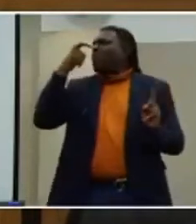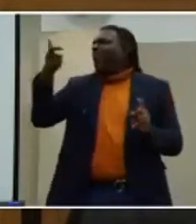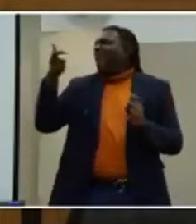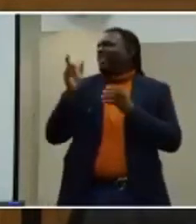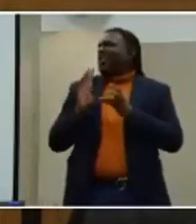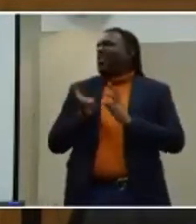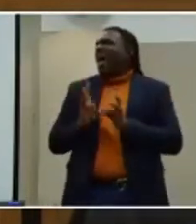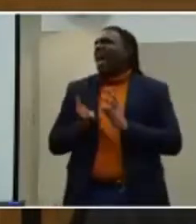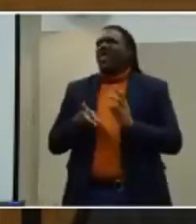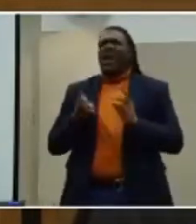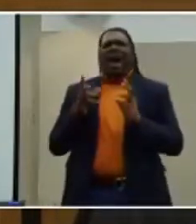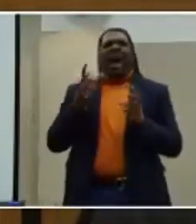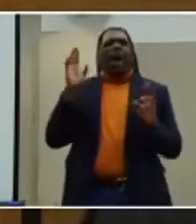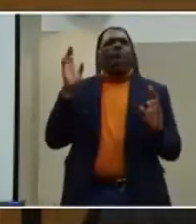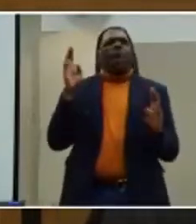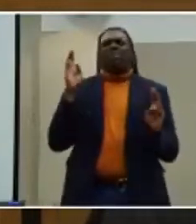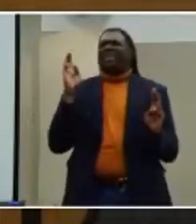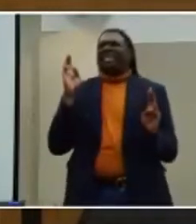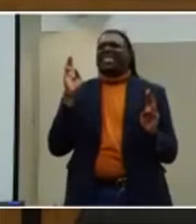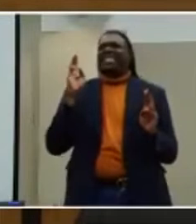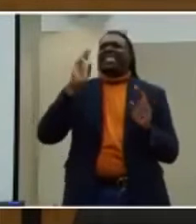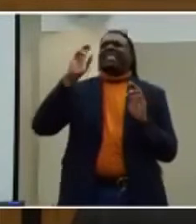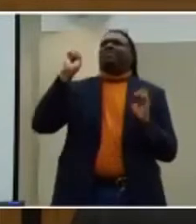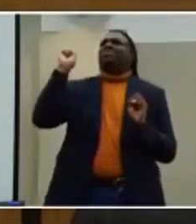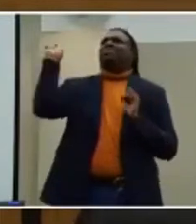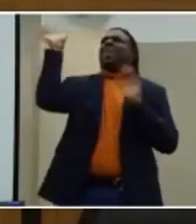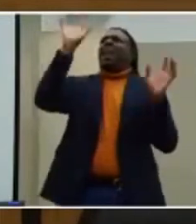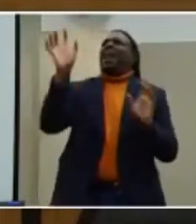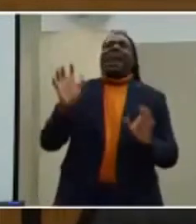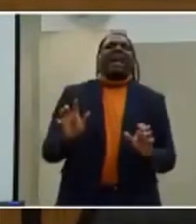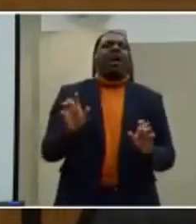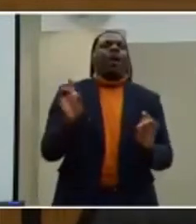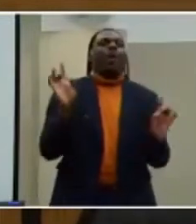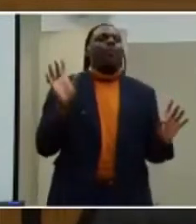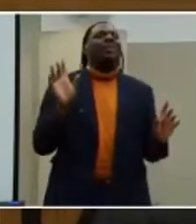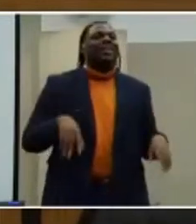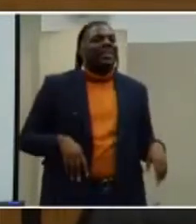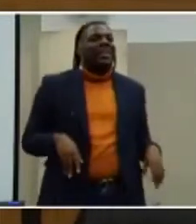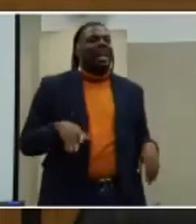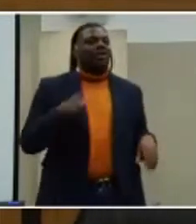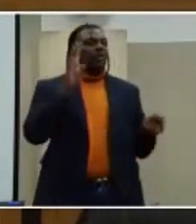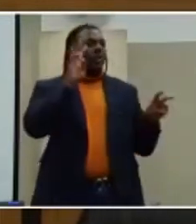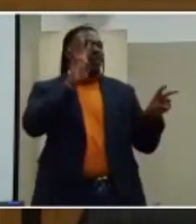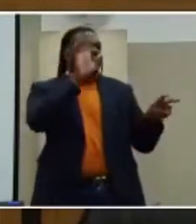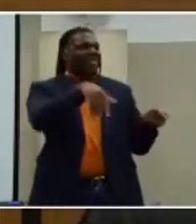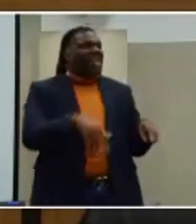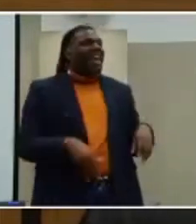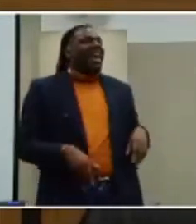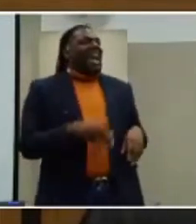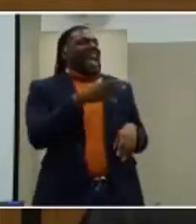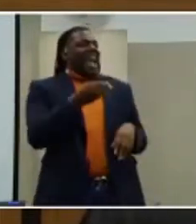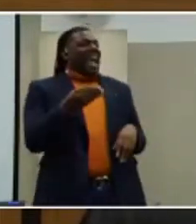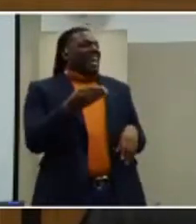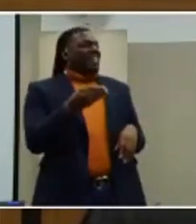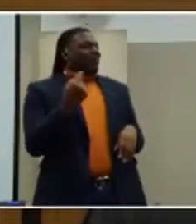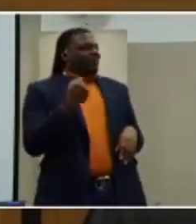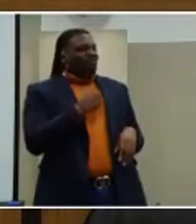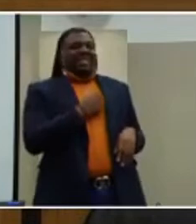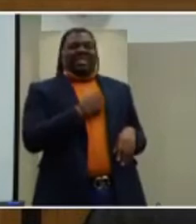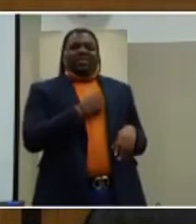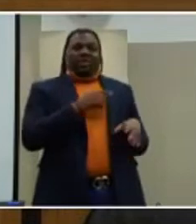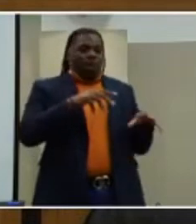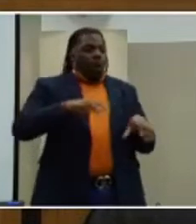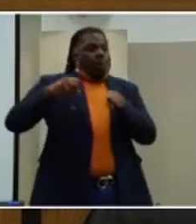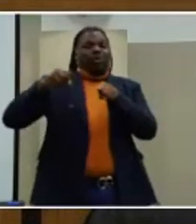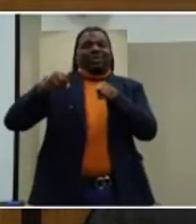hope it doesn't thunderstorm, because I know that you were looking forward to that, and Crab was looking forward to